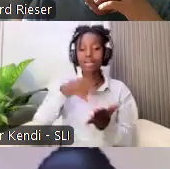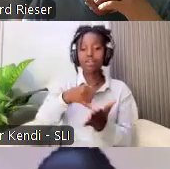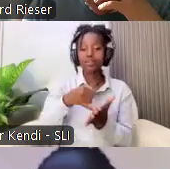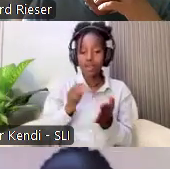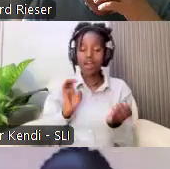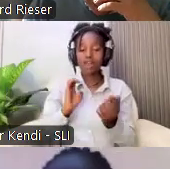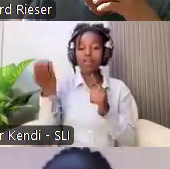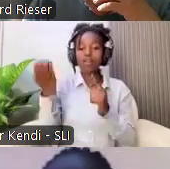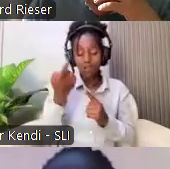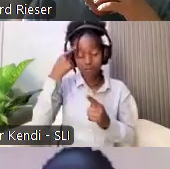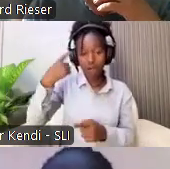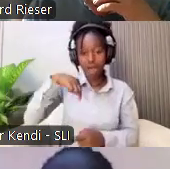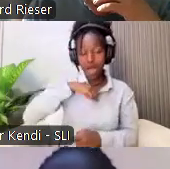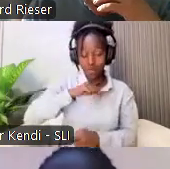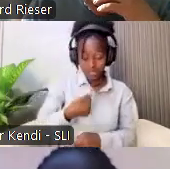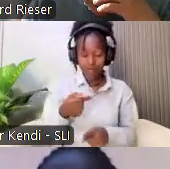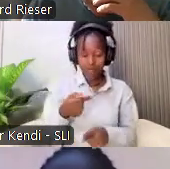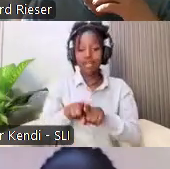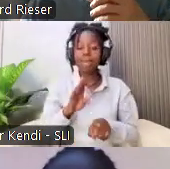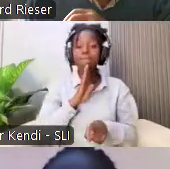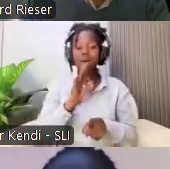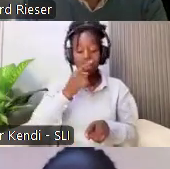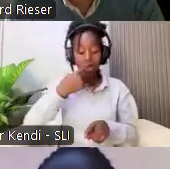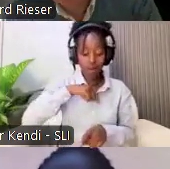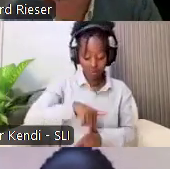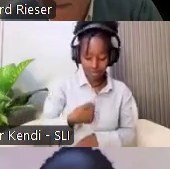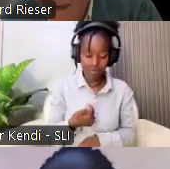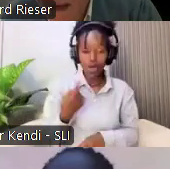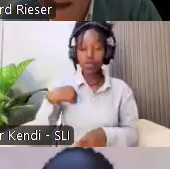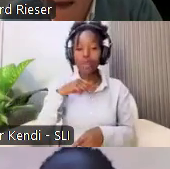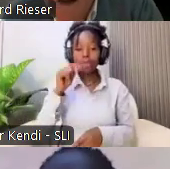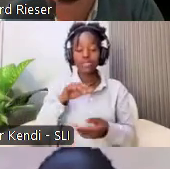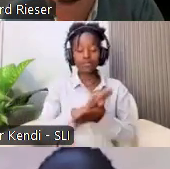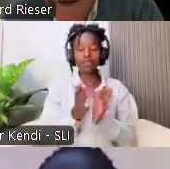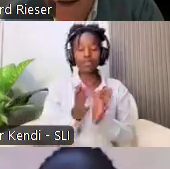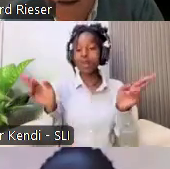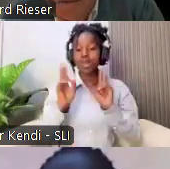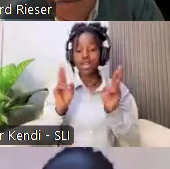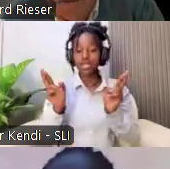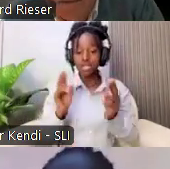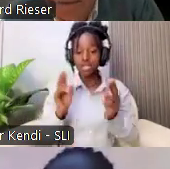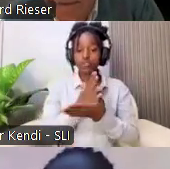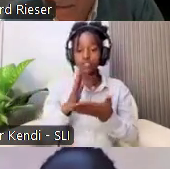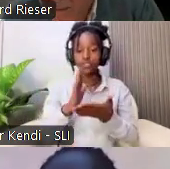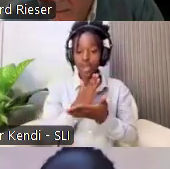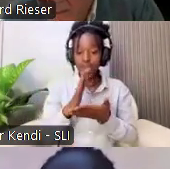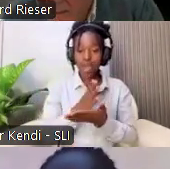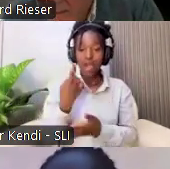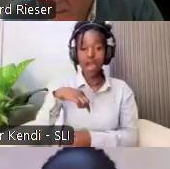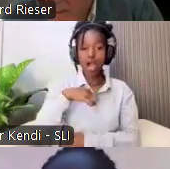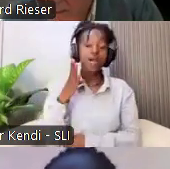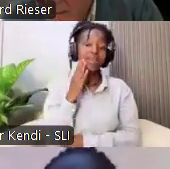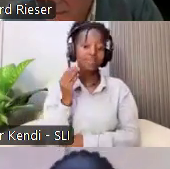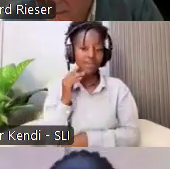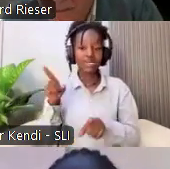by ourselves. We have to be open, share our voices, and encourage others also to be an